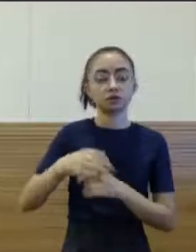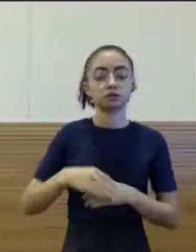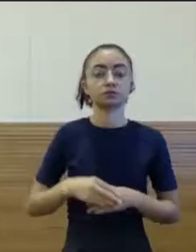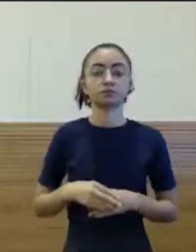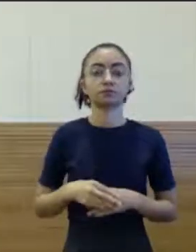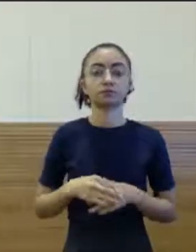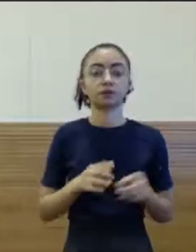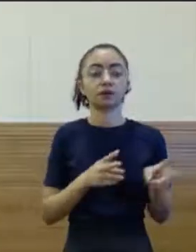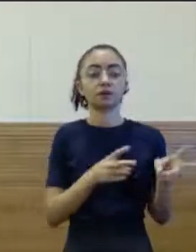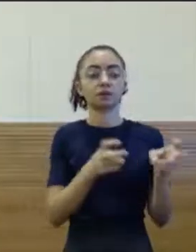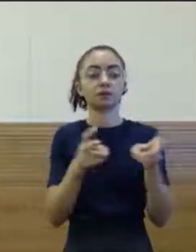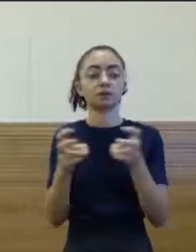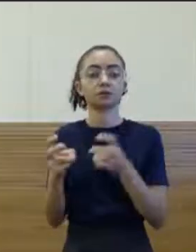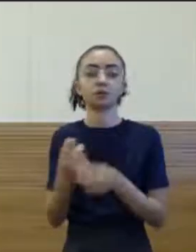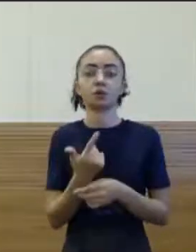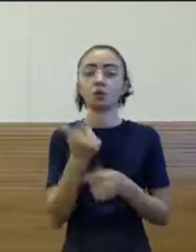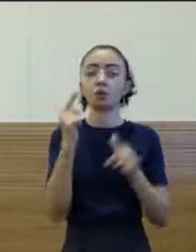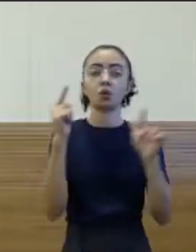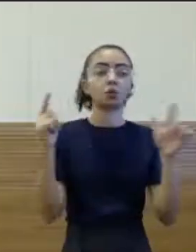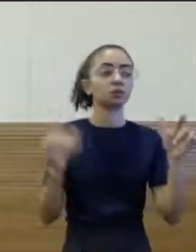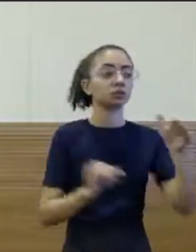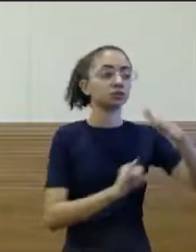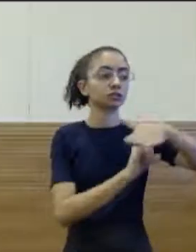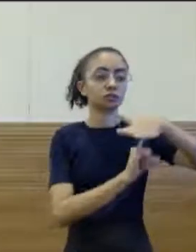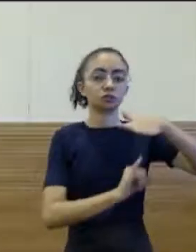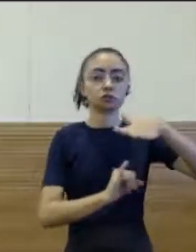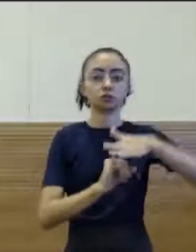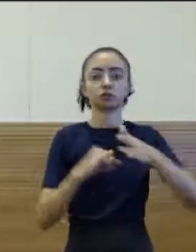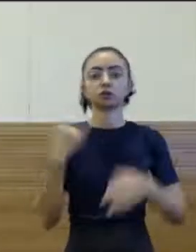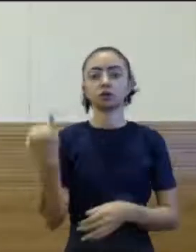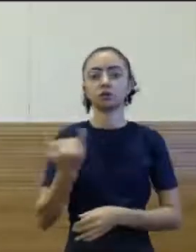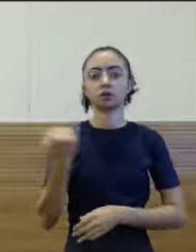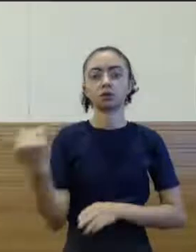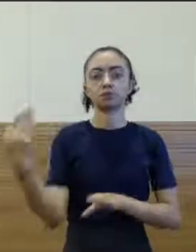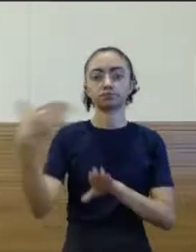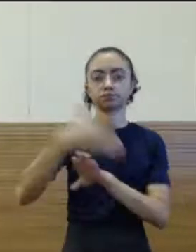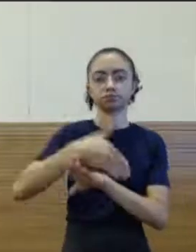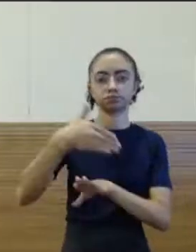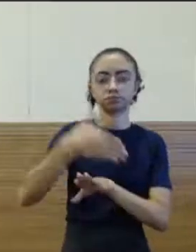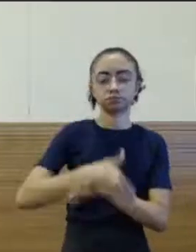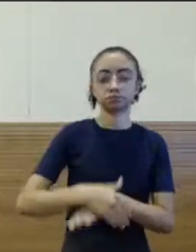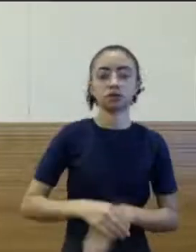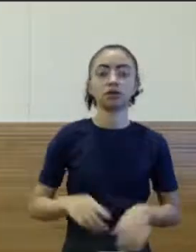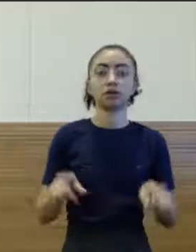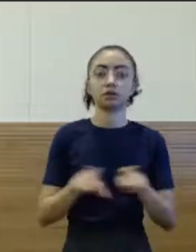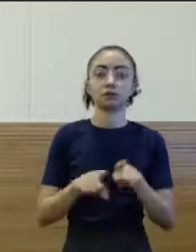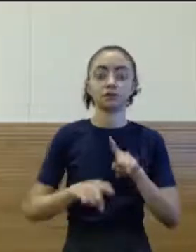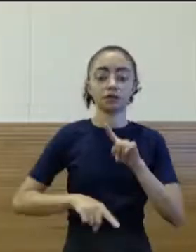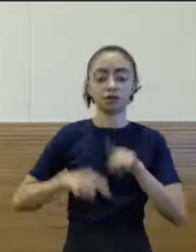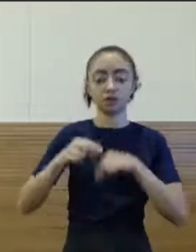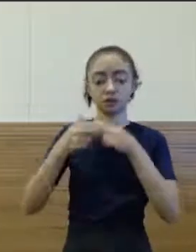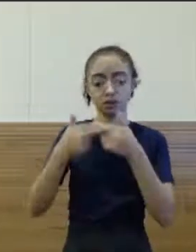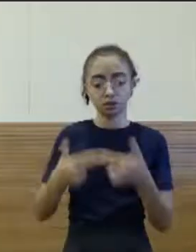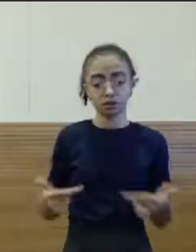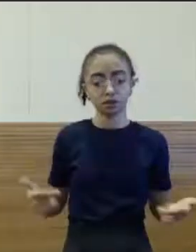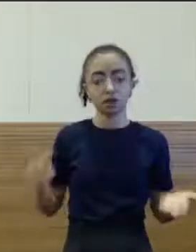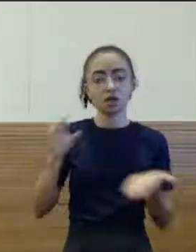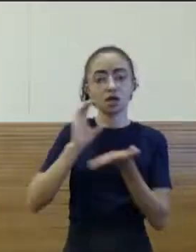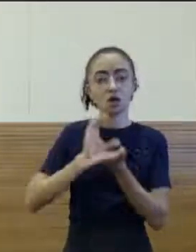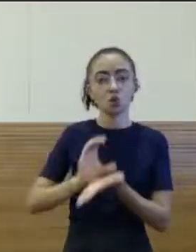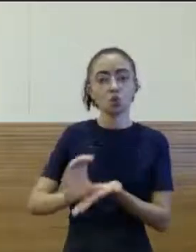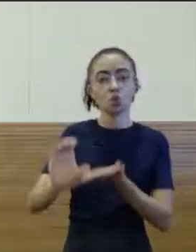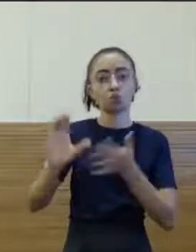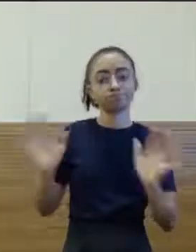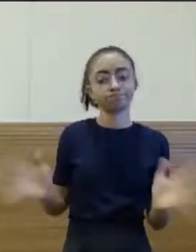other entities that should be there. And something important is to mobilize resources, because we are in this